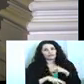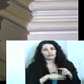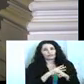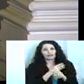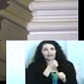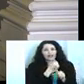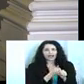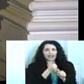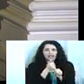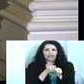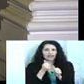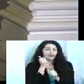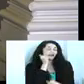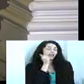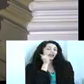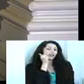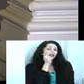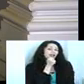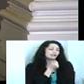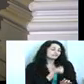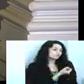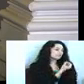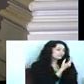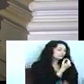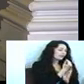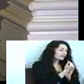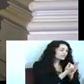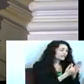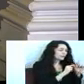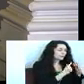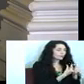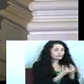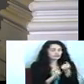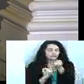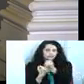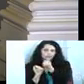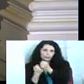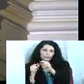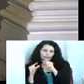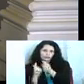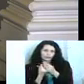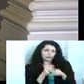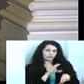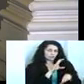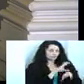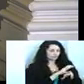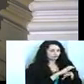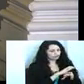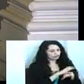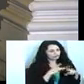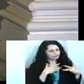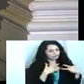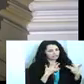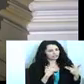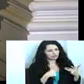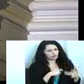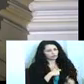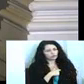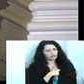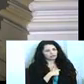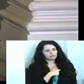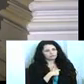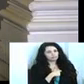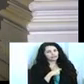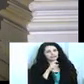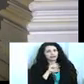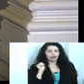every single day, from 12-step groups to support groups to church functions. We need all of